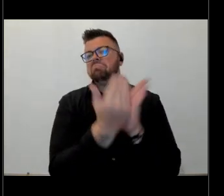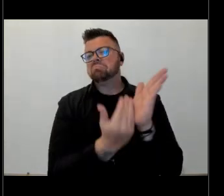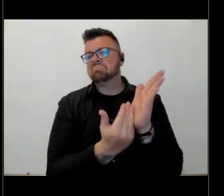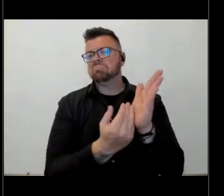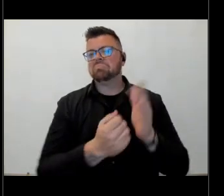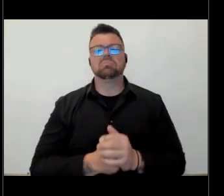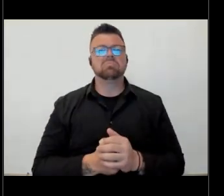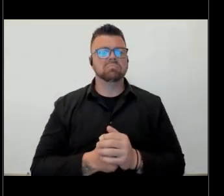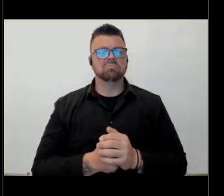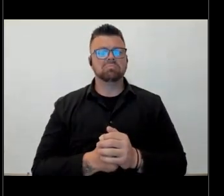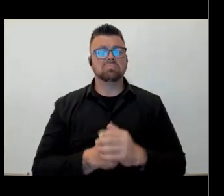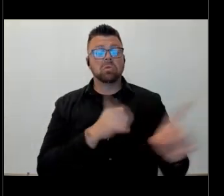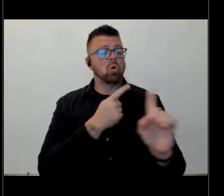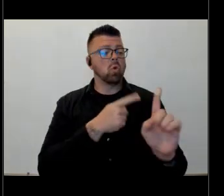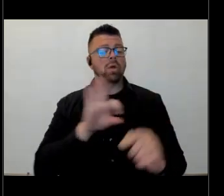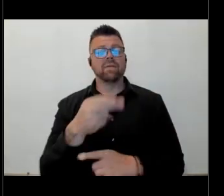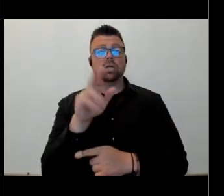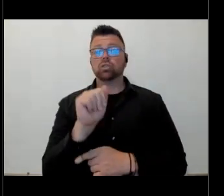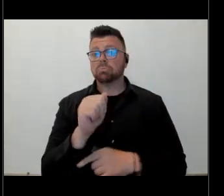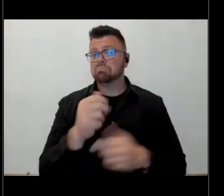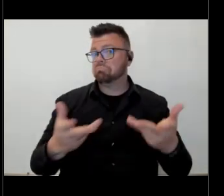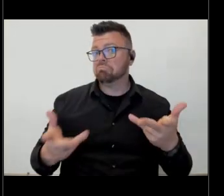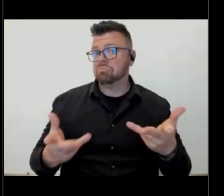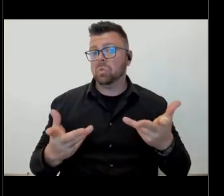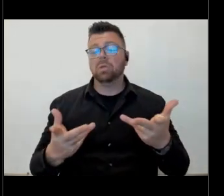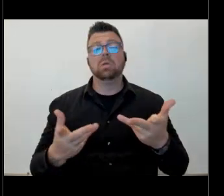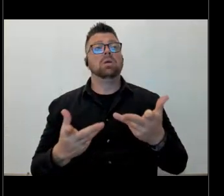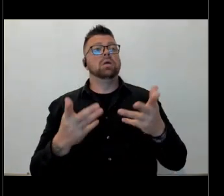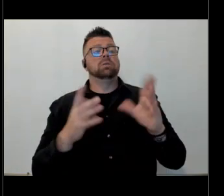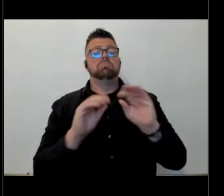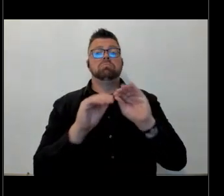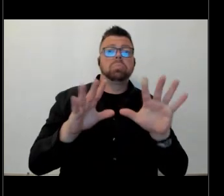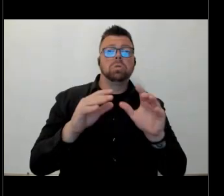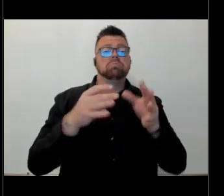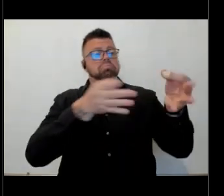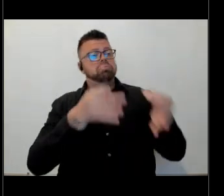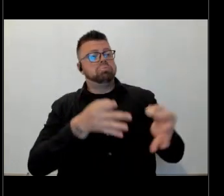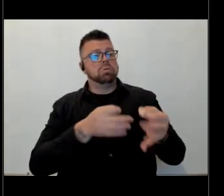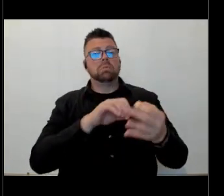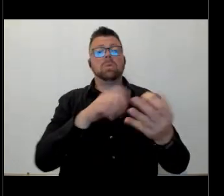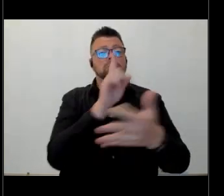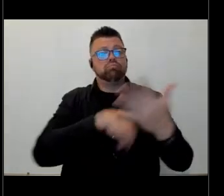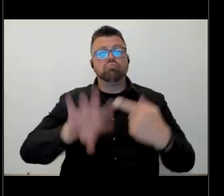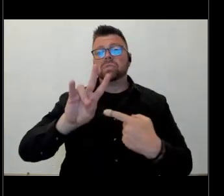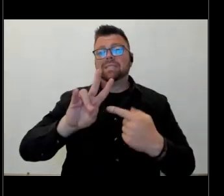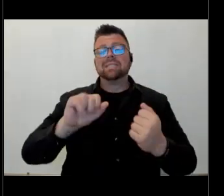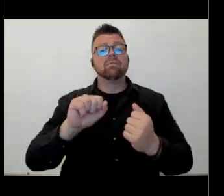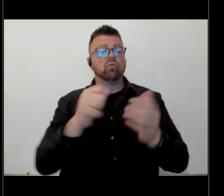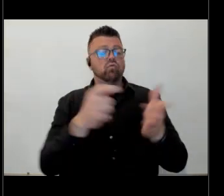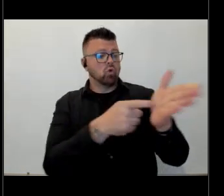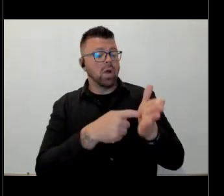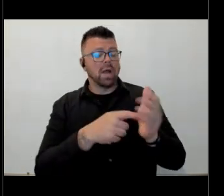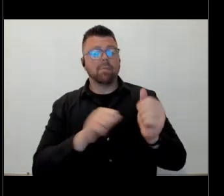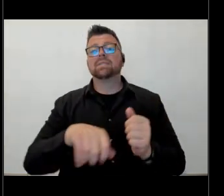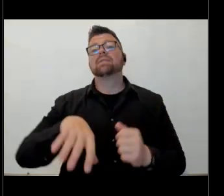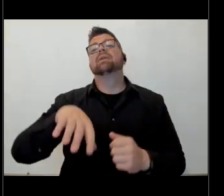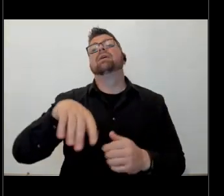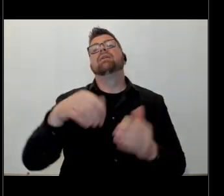The intent of the FHA is realized by the 7 requirements of the Fair Housing Accessibility